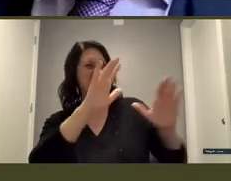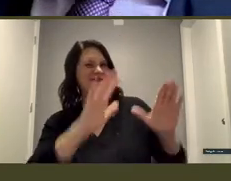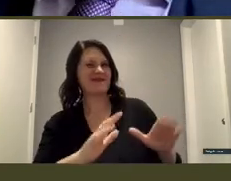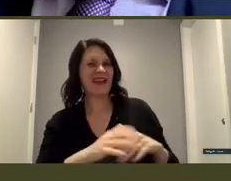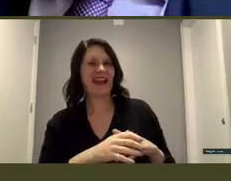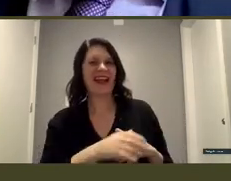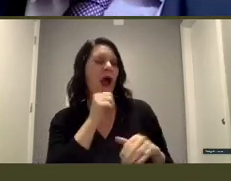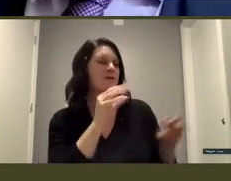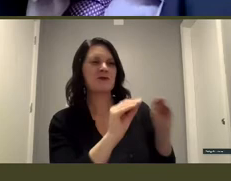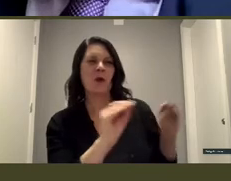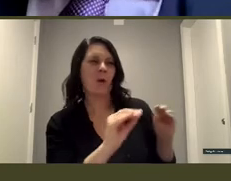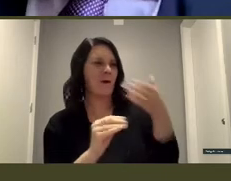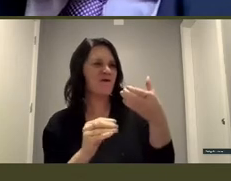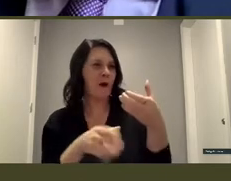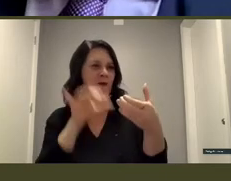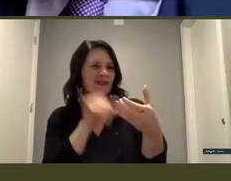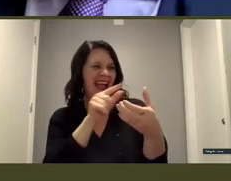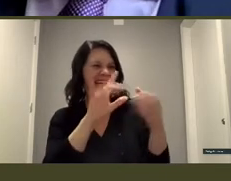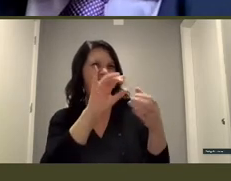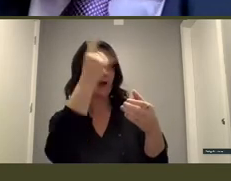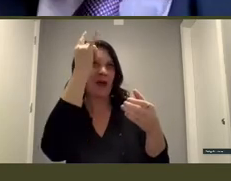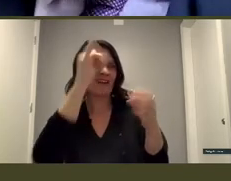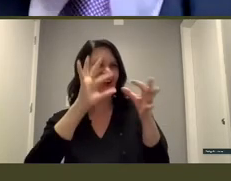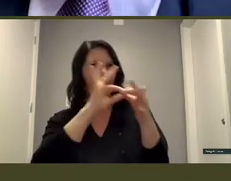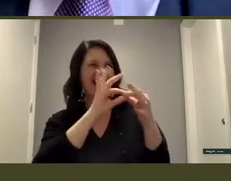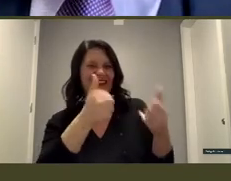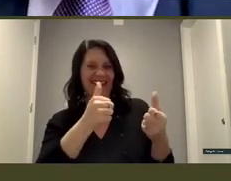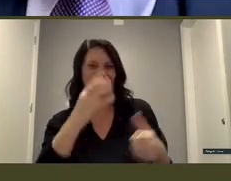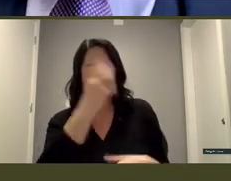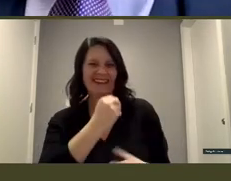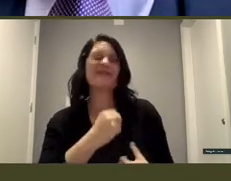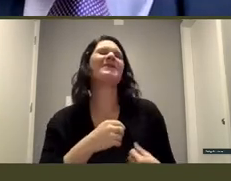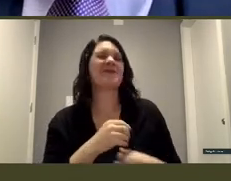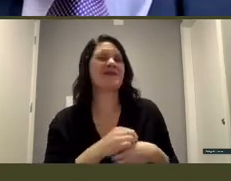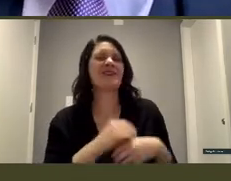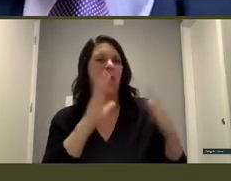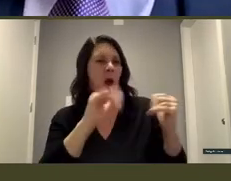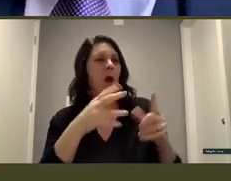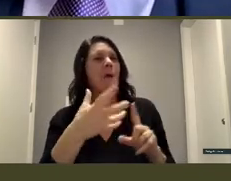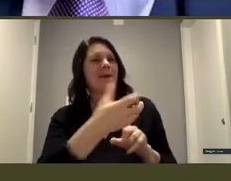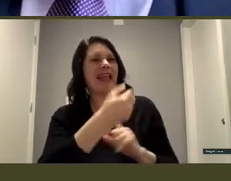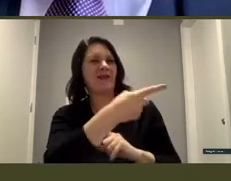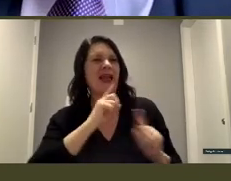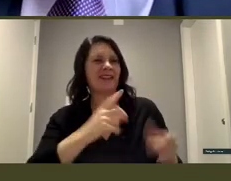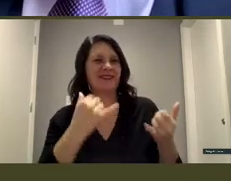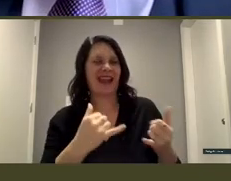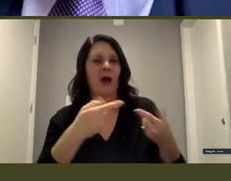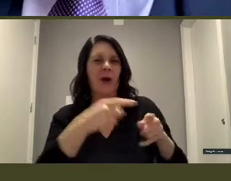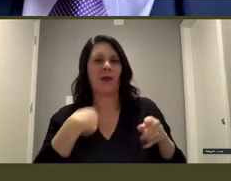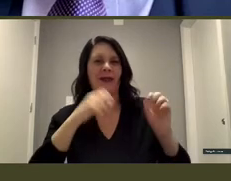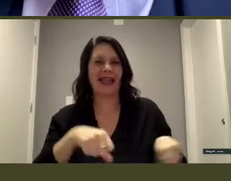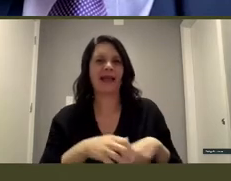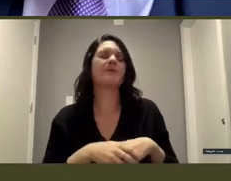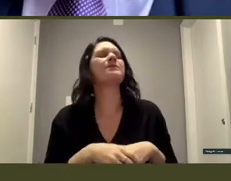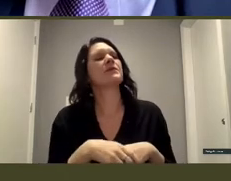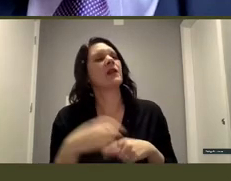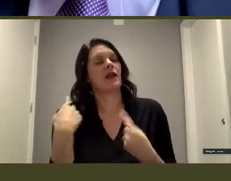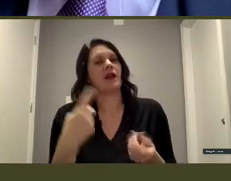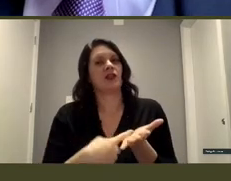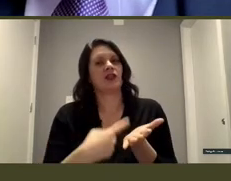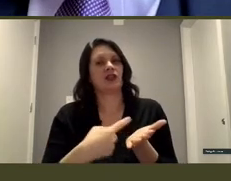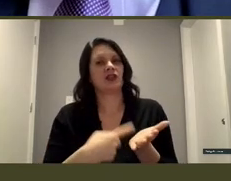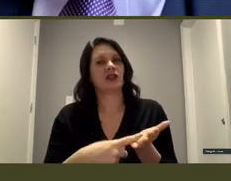phone, and let's try and get you while we can, as it were. So we were talking, I don't know if you